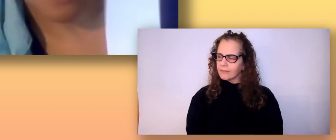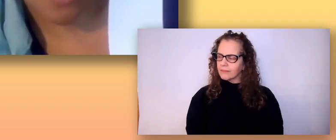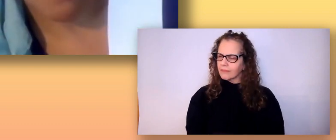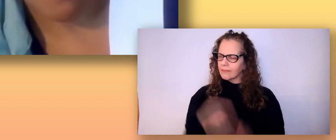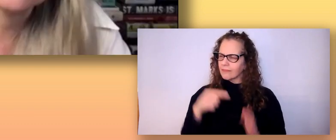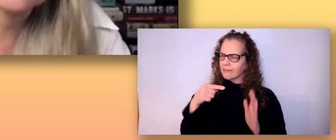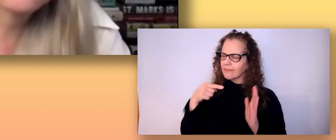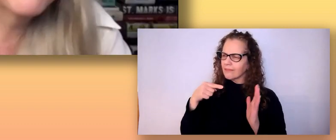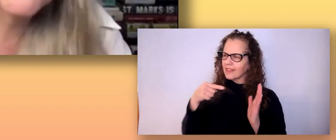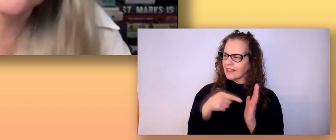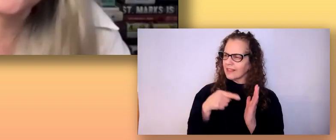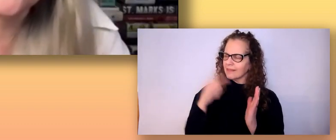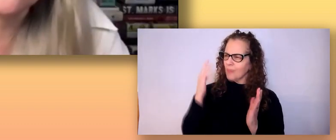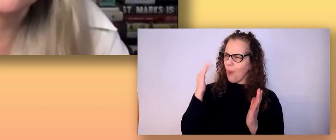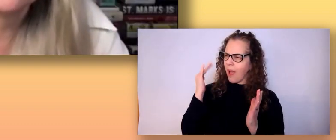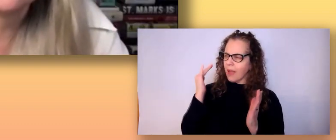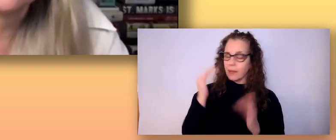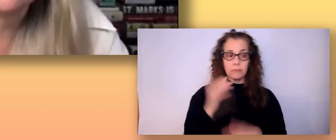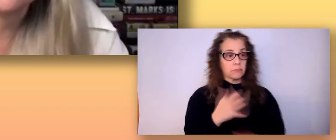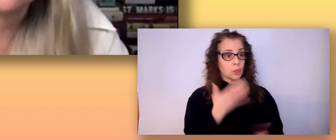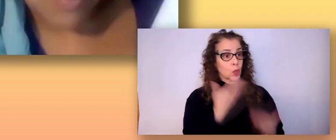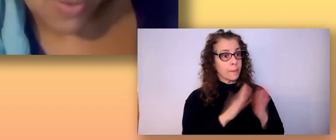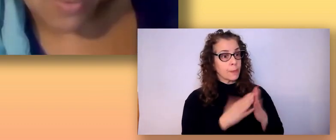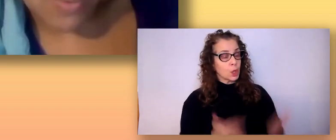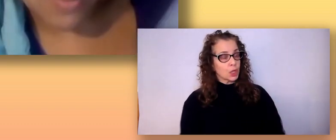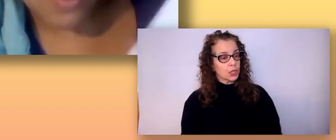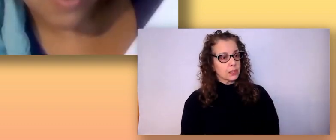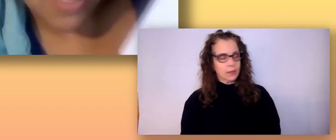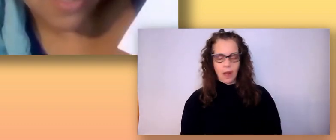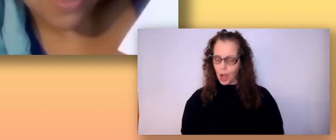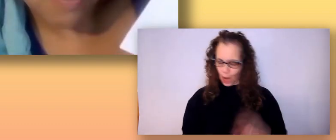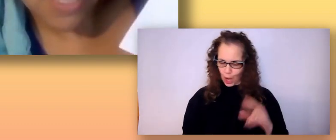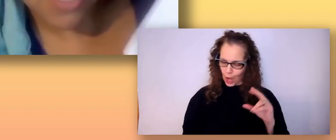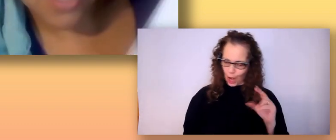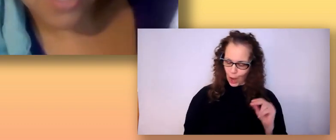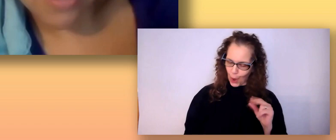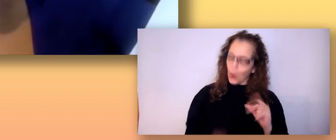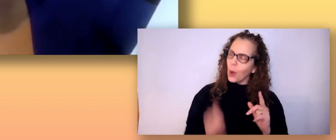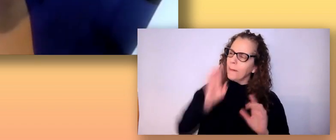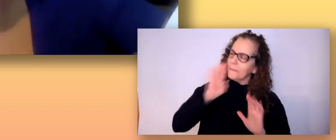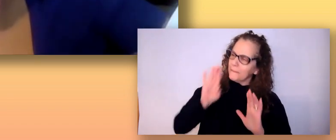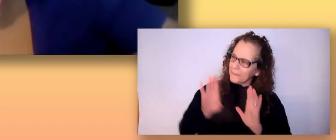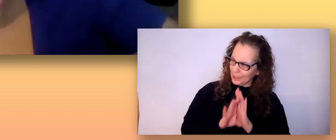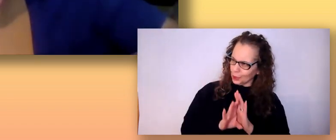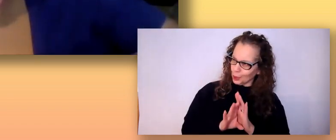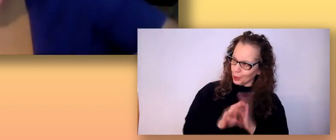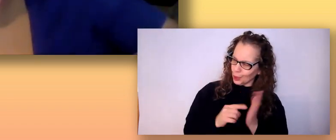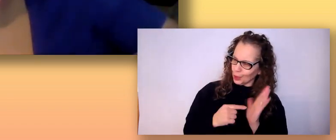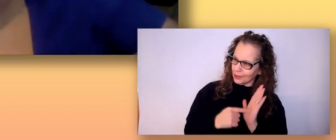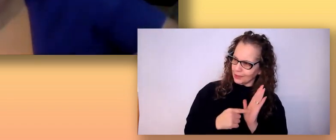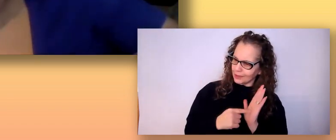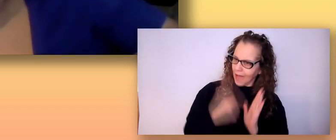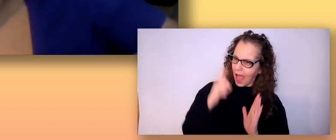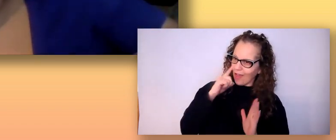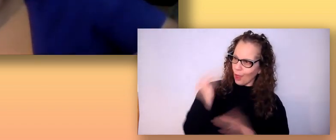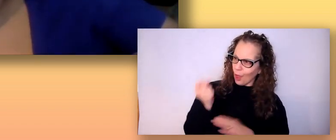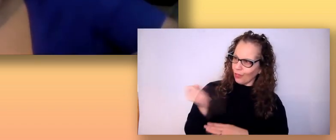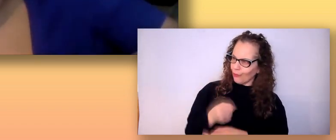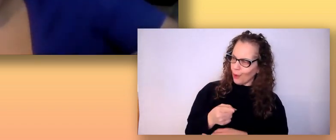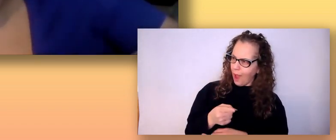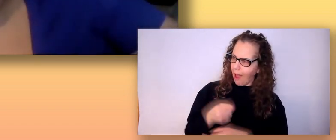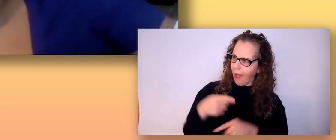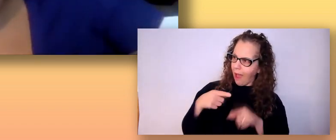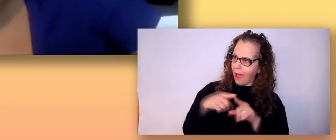Why this one? It's a good book. No, the picture. I thought you threw it out during